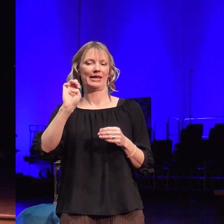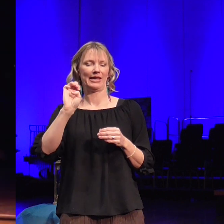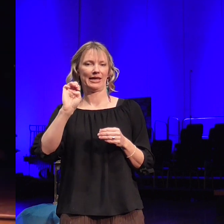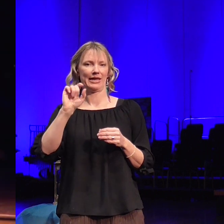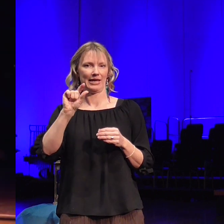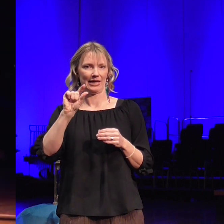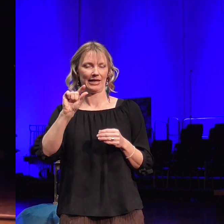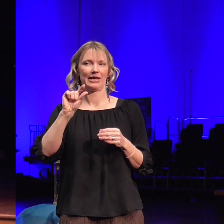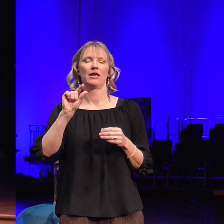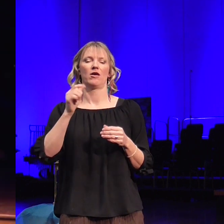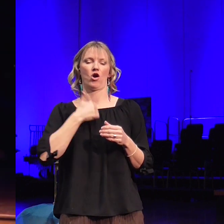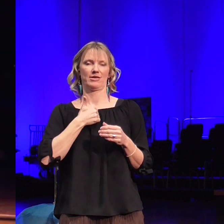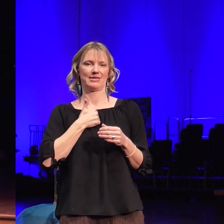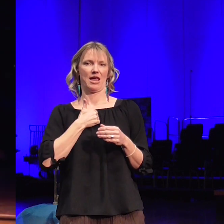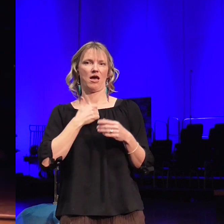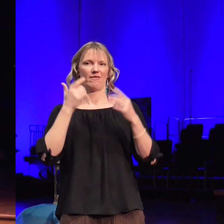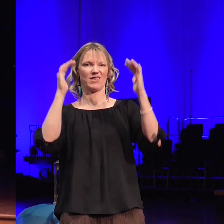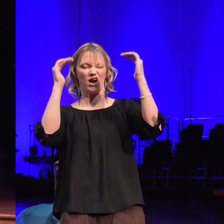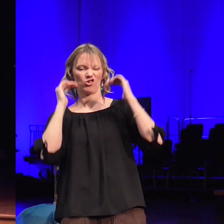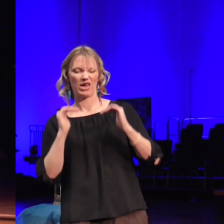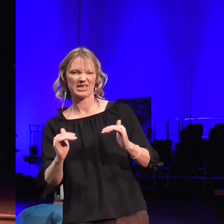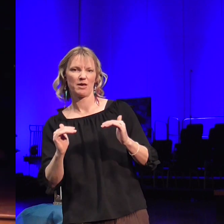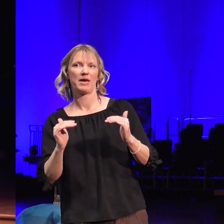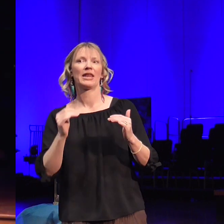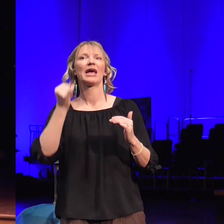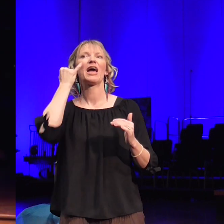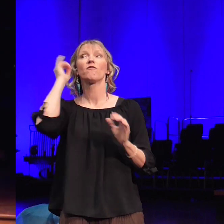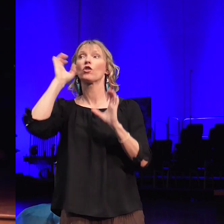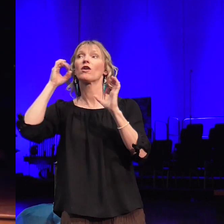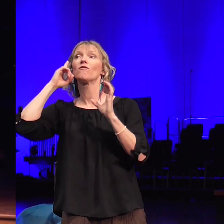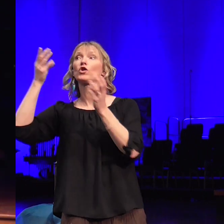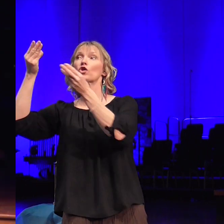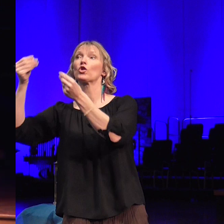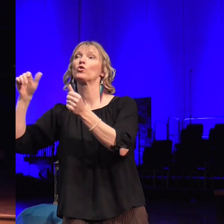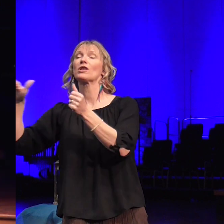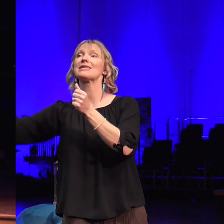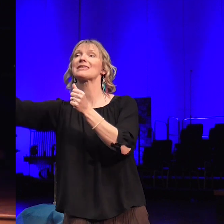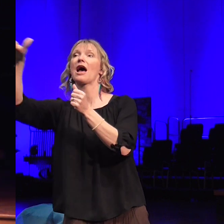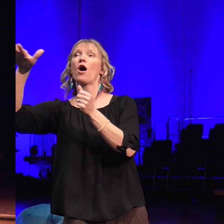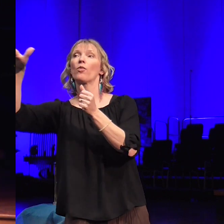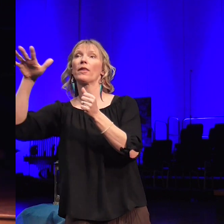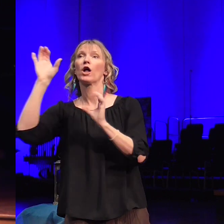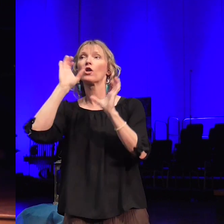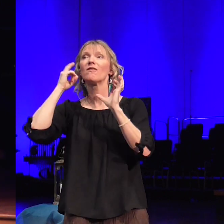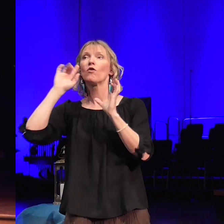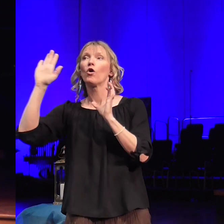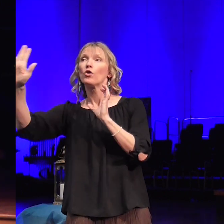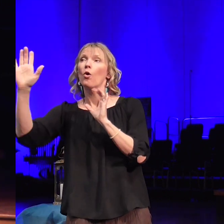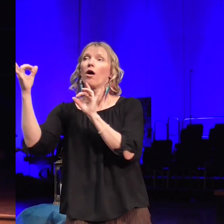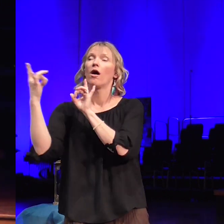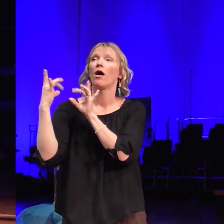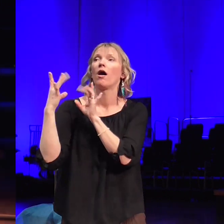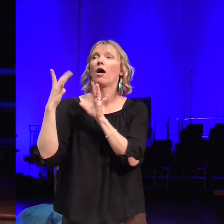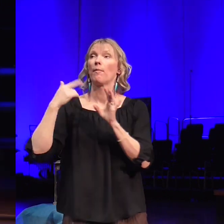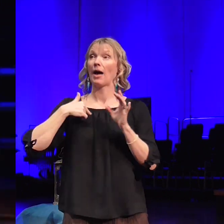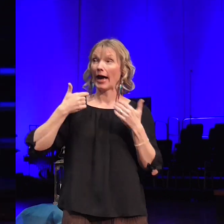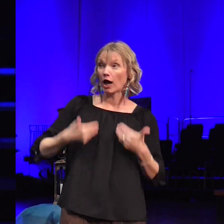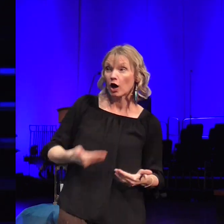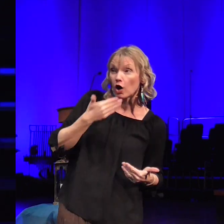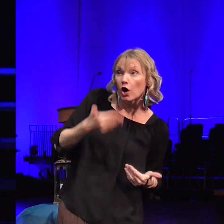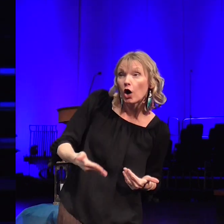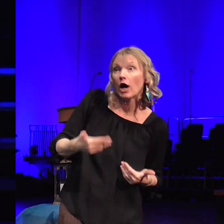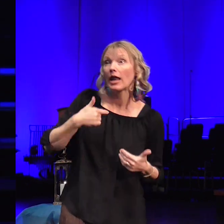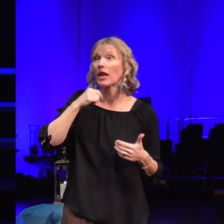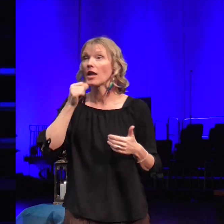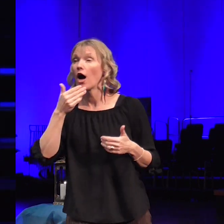within us if we're always looking to the solutions out there, always looking for everybody's input out there. Am I good or am I not good?